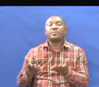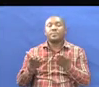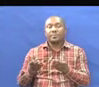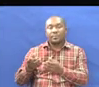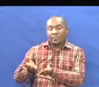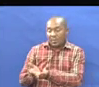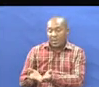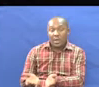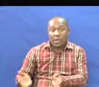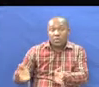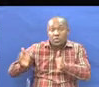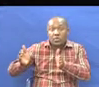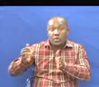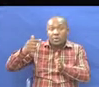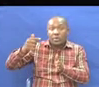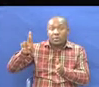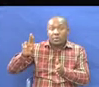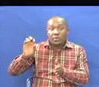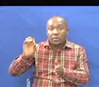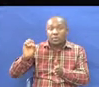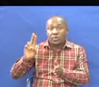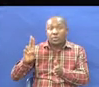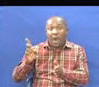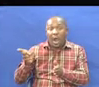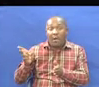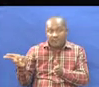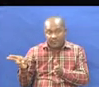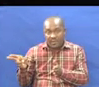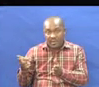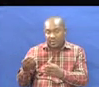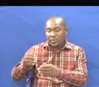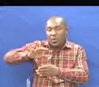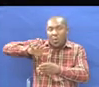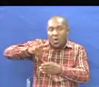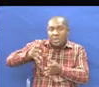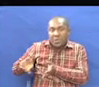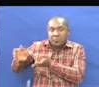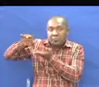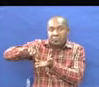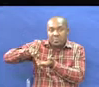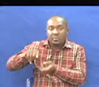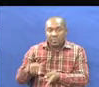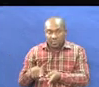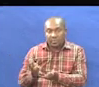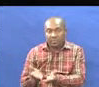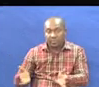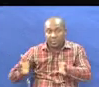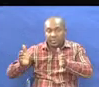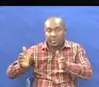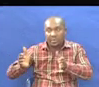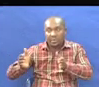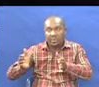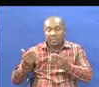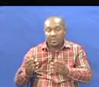Inside the trough, there is water. There is water inside the trough. So this one, it